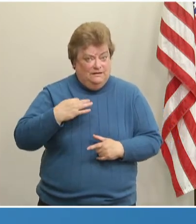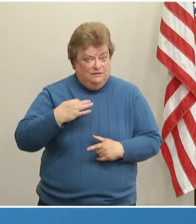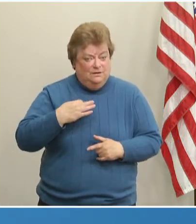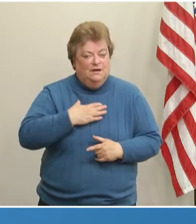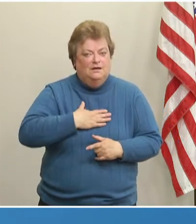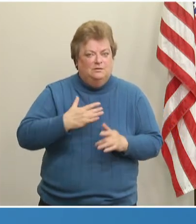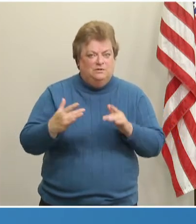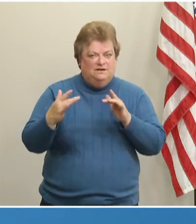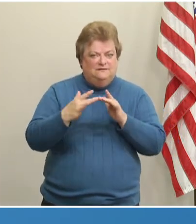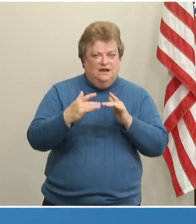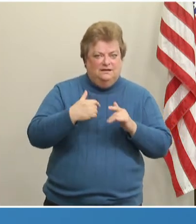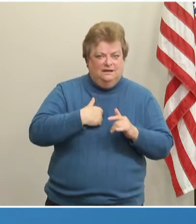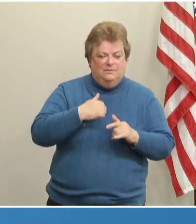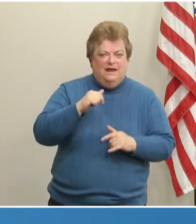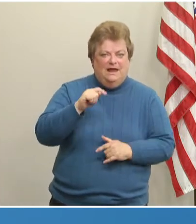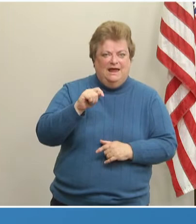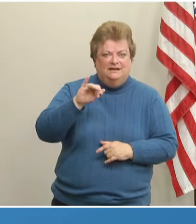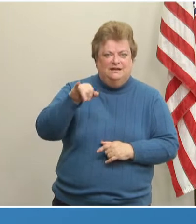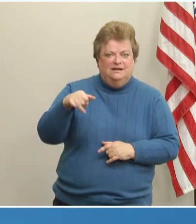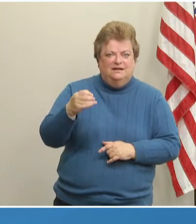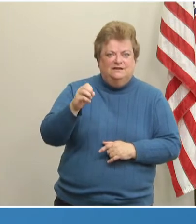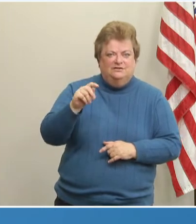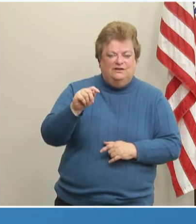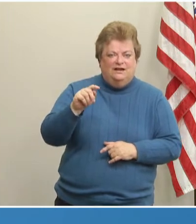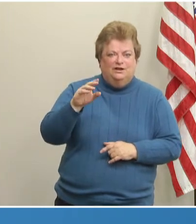please contact me at